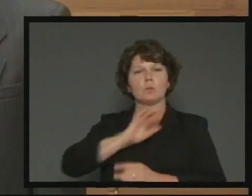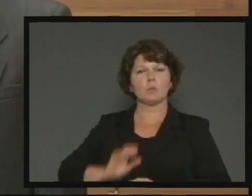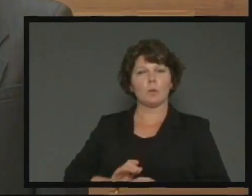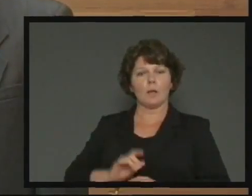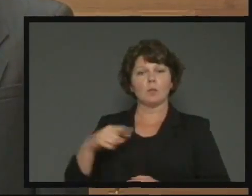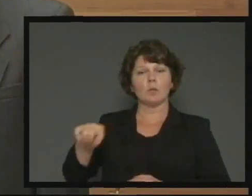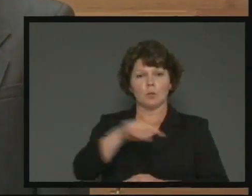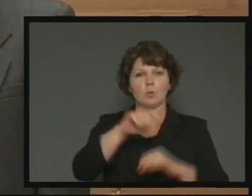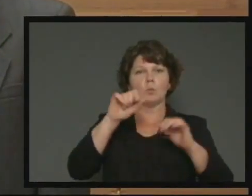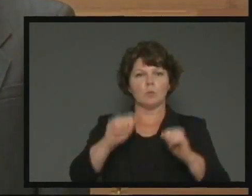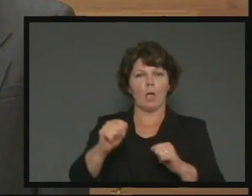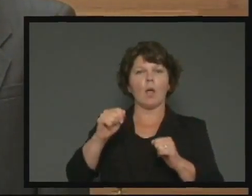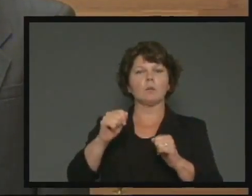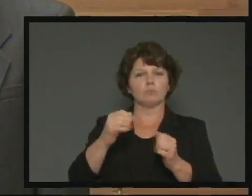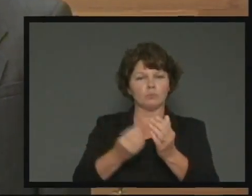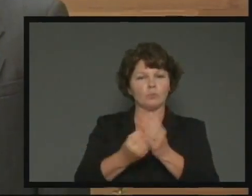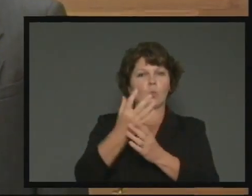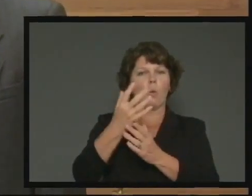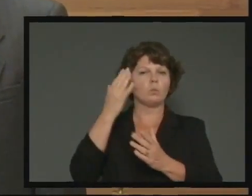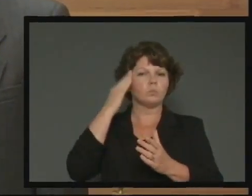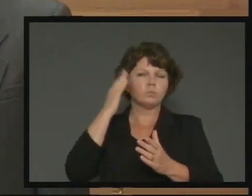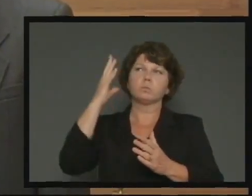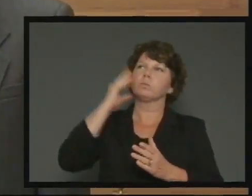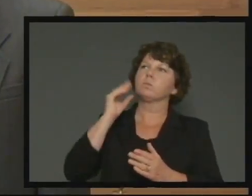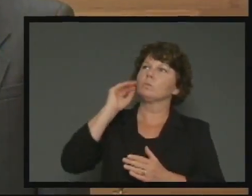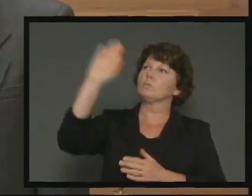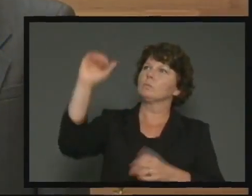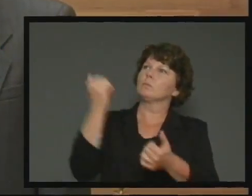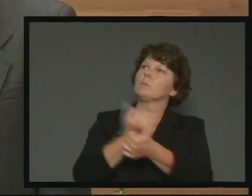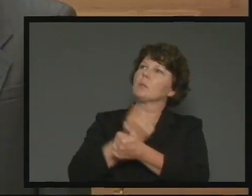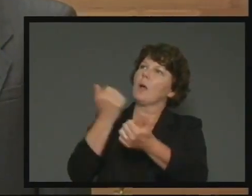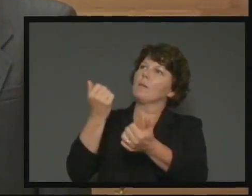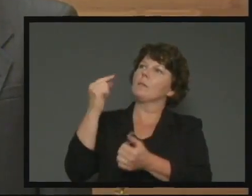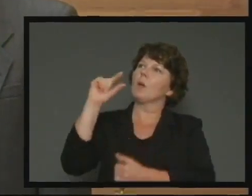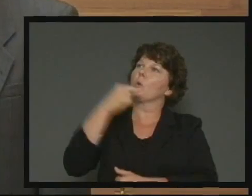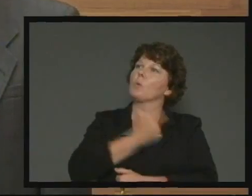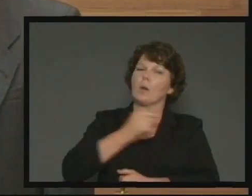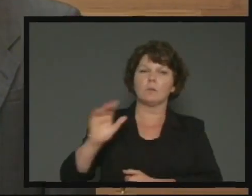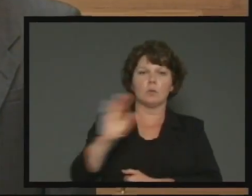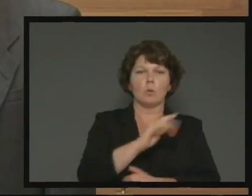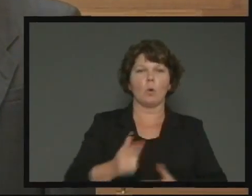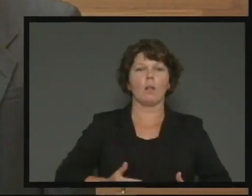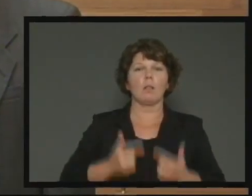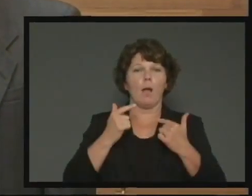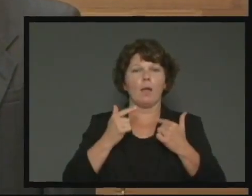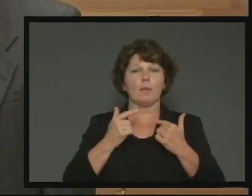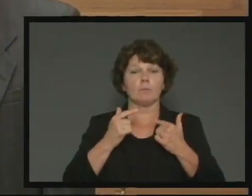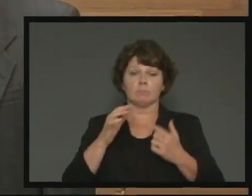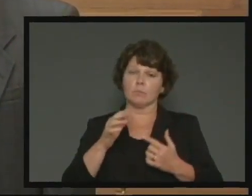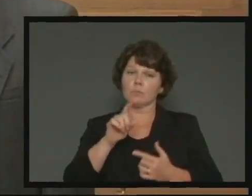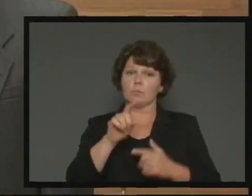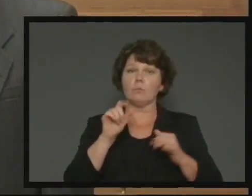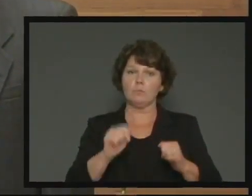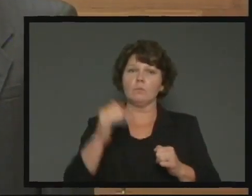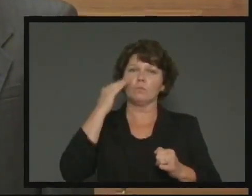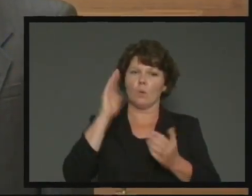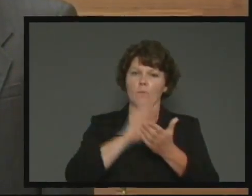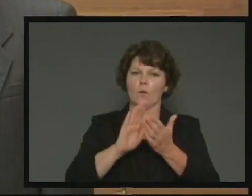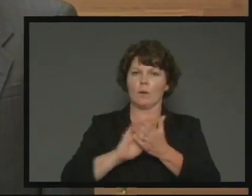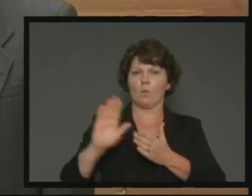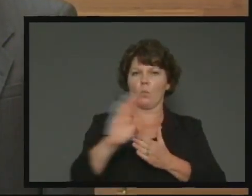The Lord bless you and keep you. The Lord make his face shine upon you and be gracious unto you. The Lord look upon you with his